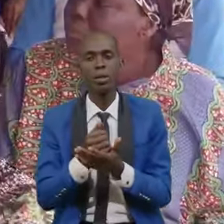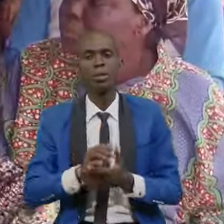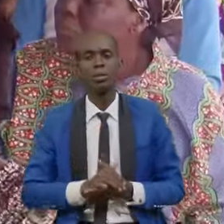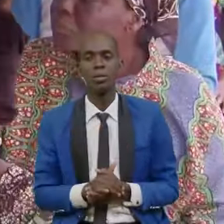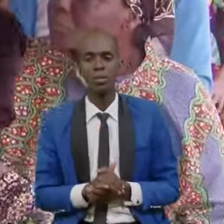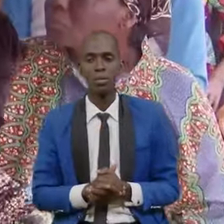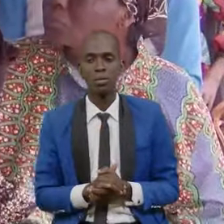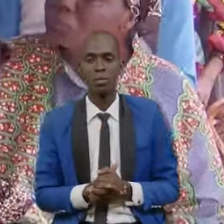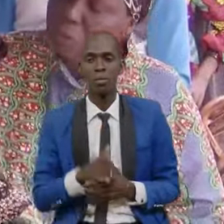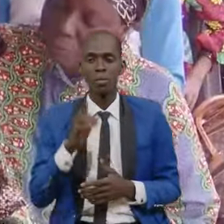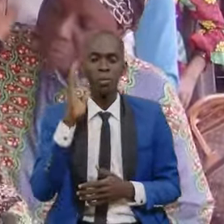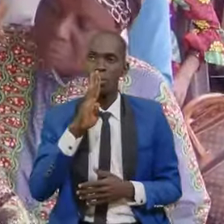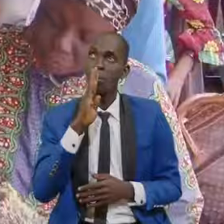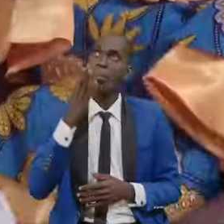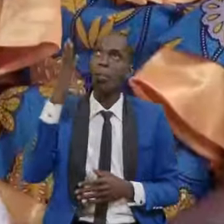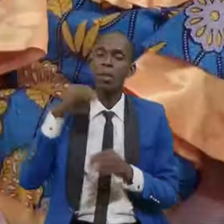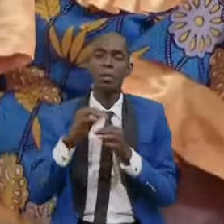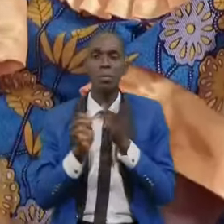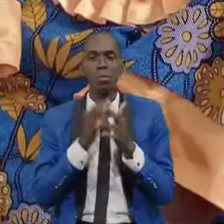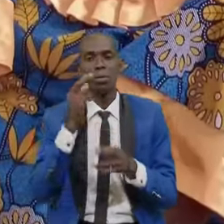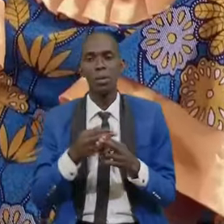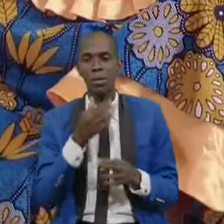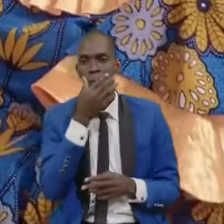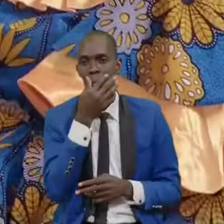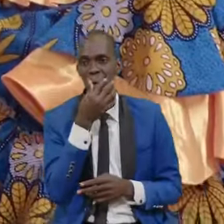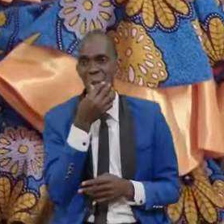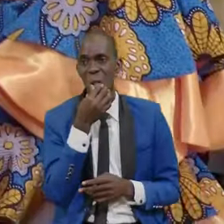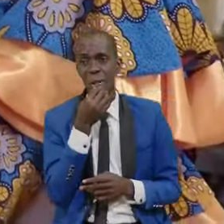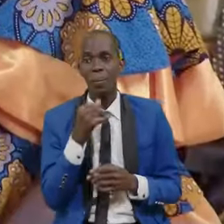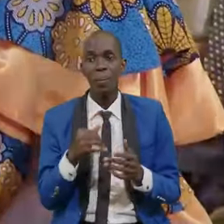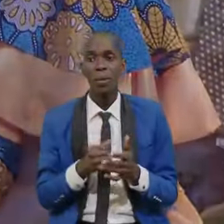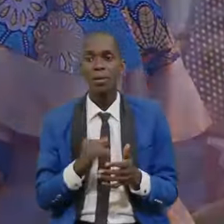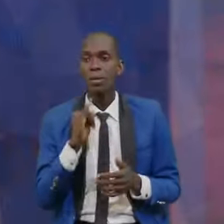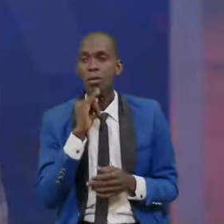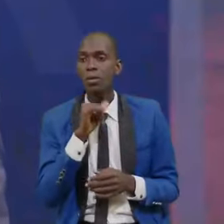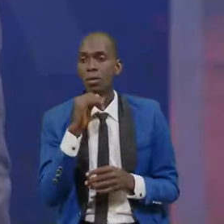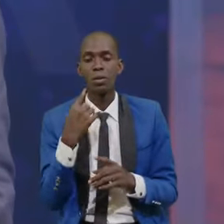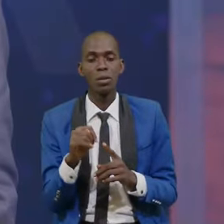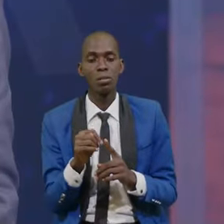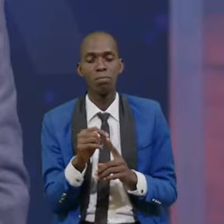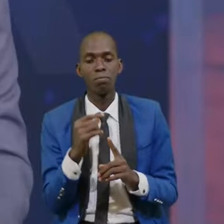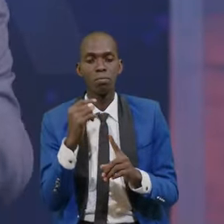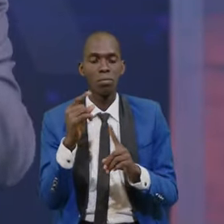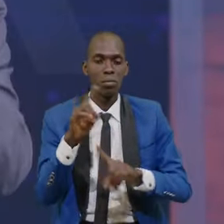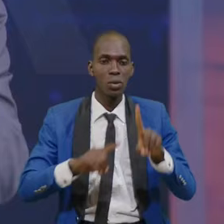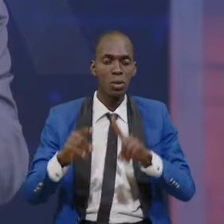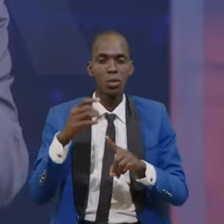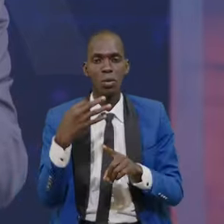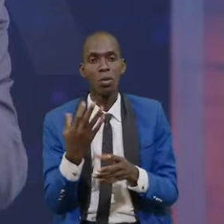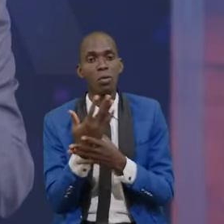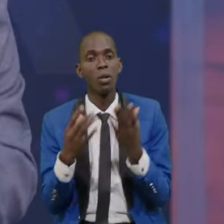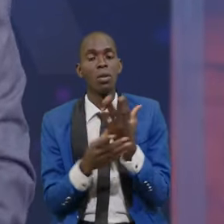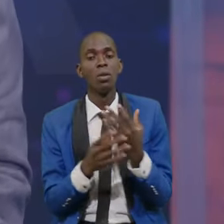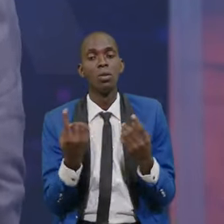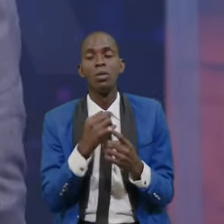Yeah. You'll be there in Jesus' name. It's not talk of mouth, repentance. It's not talk of